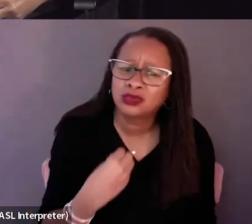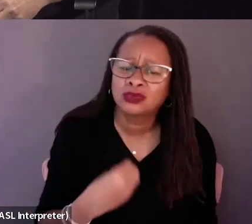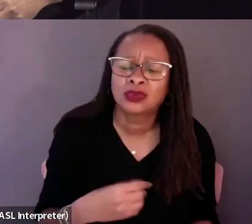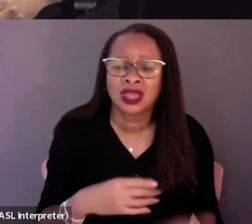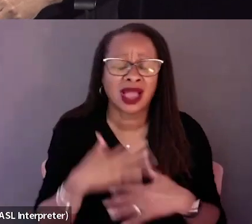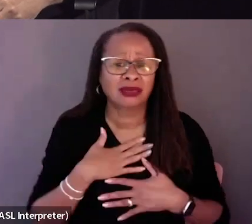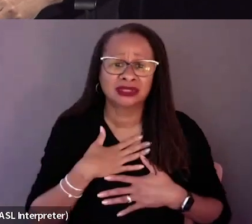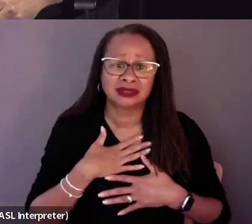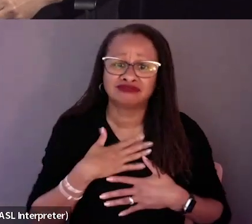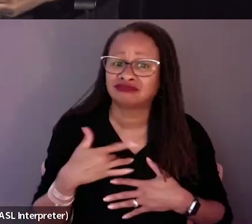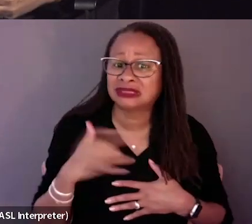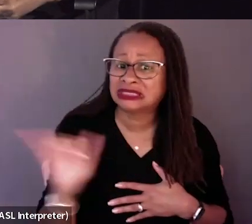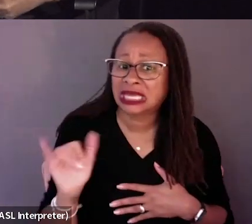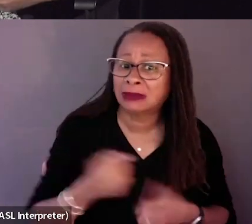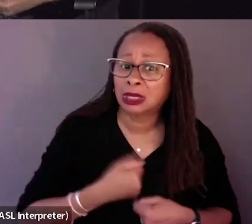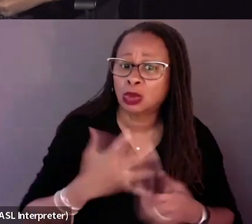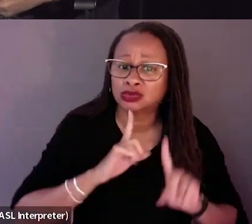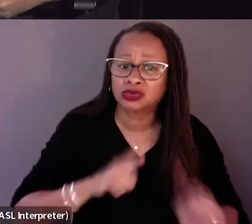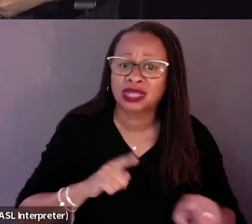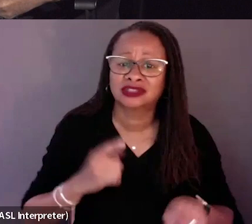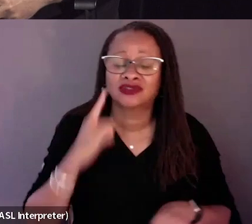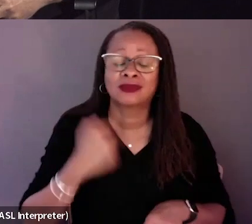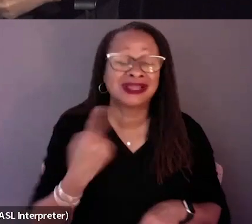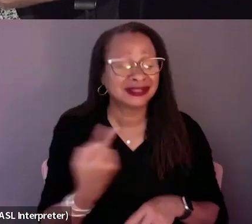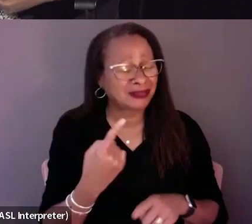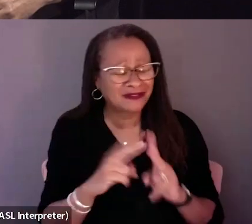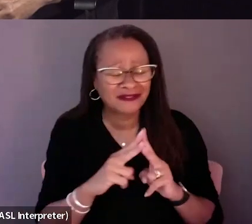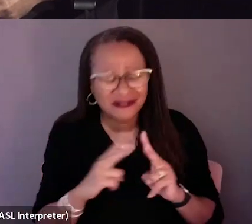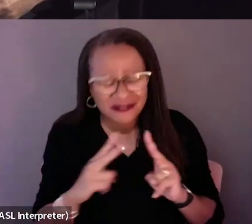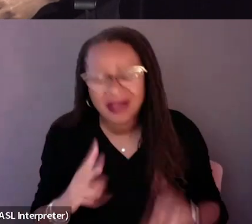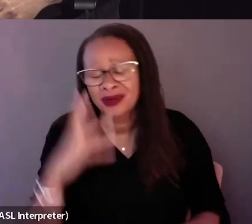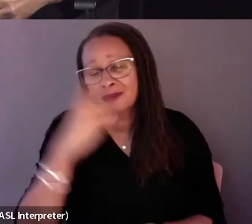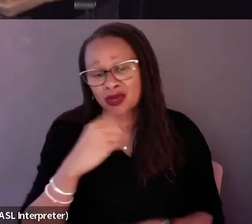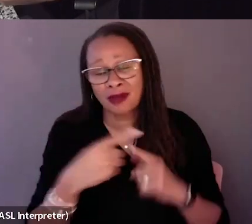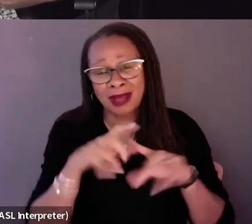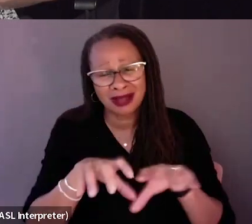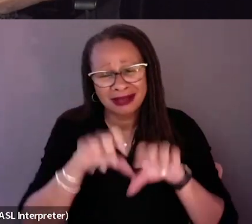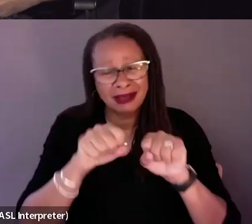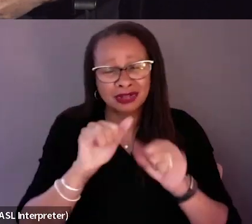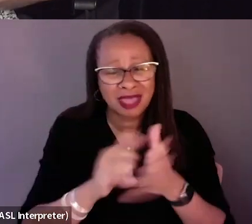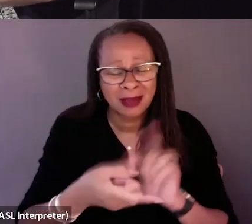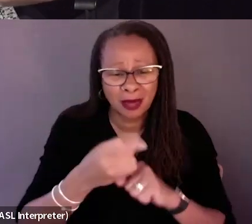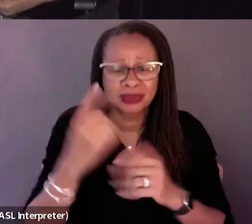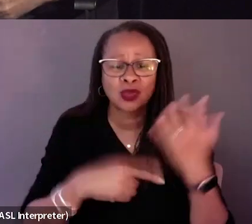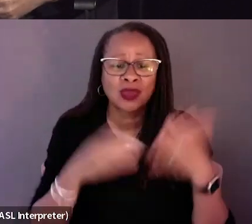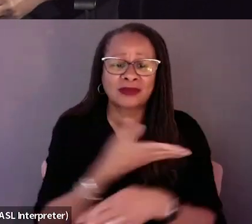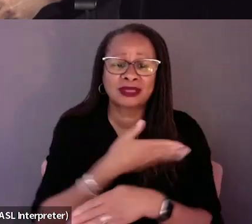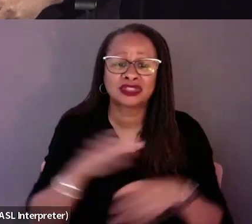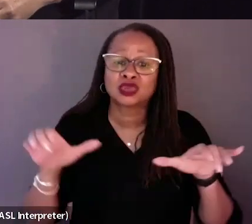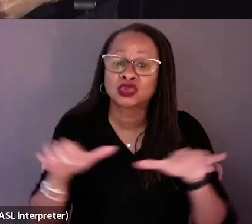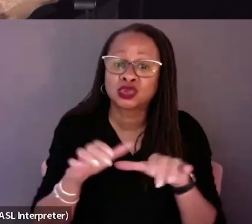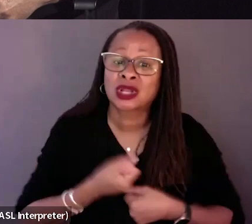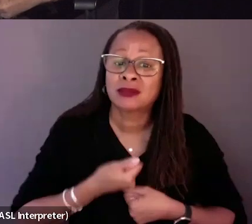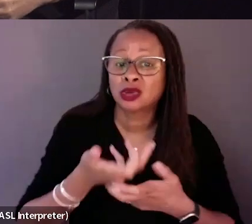was having that emotional reaction too, and there's something quite beautiful of capturing that moment of what the music is doing